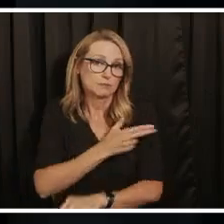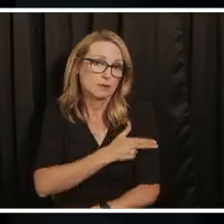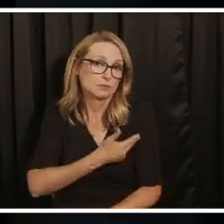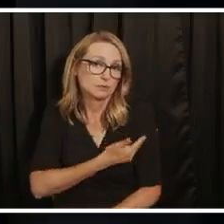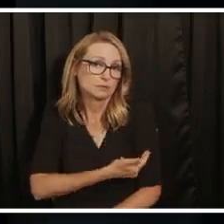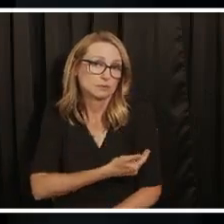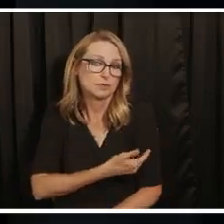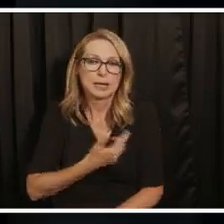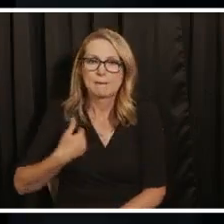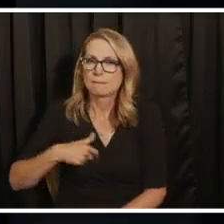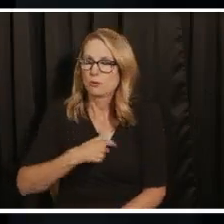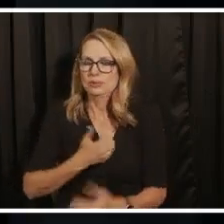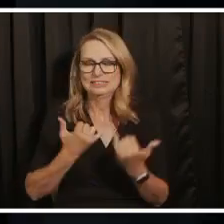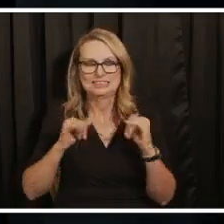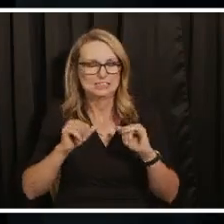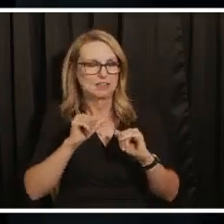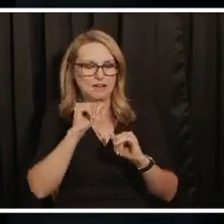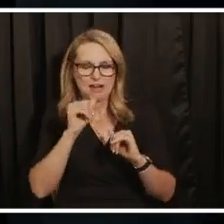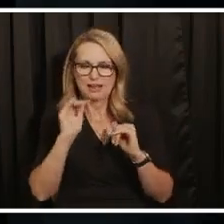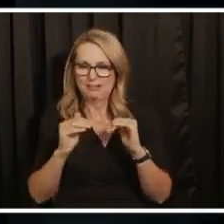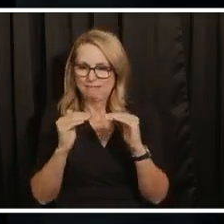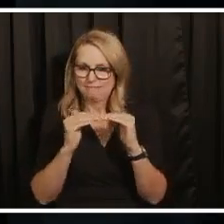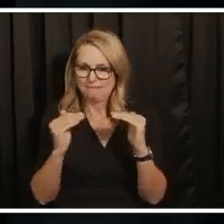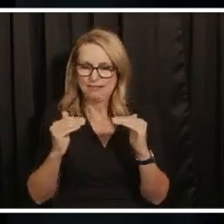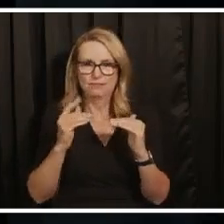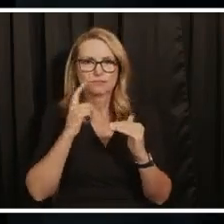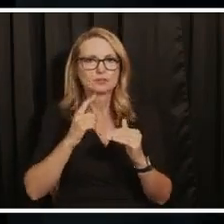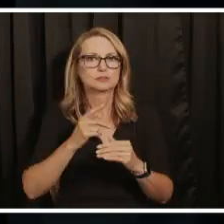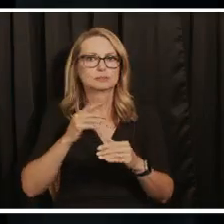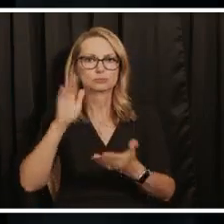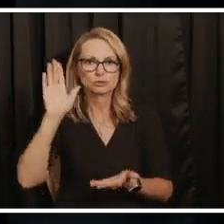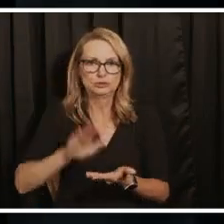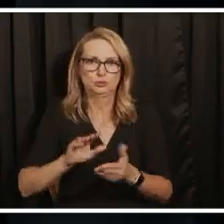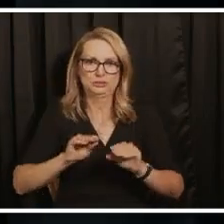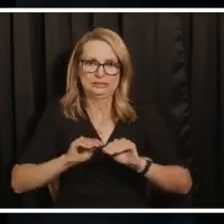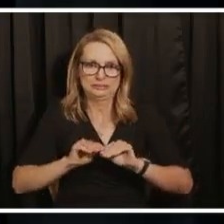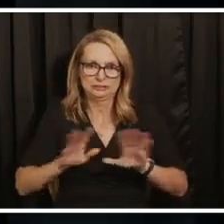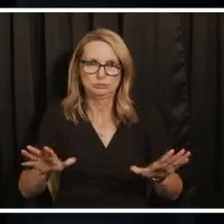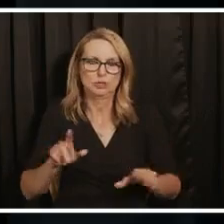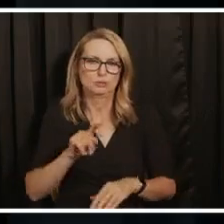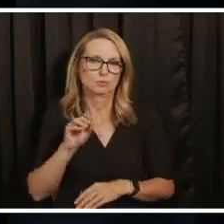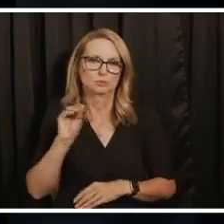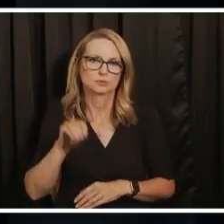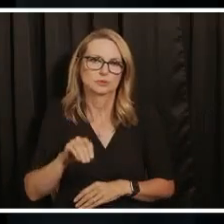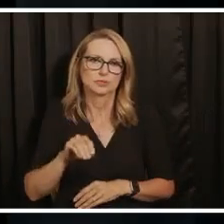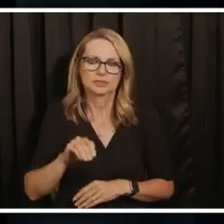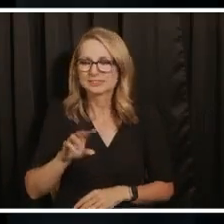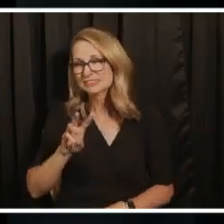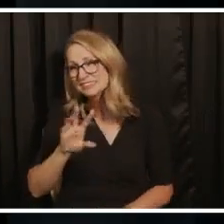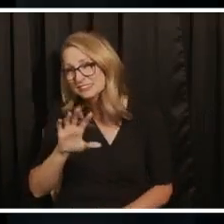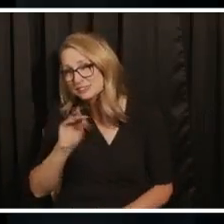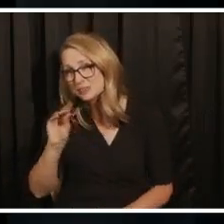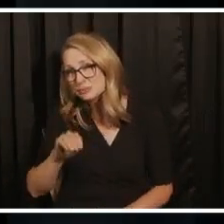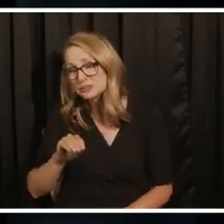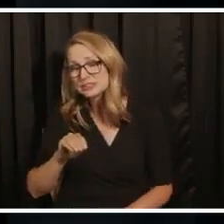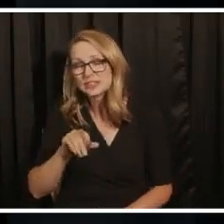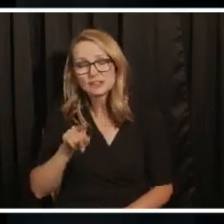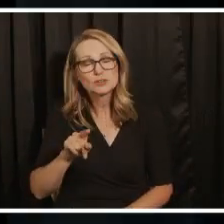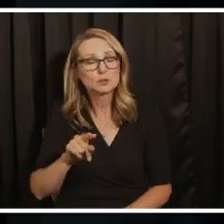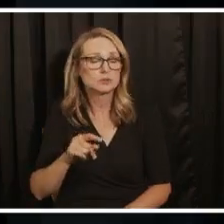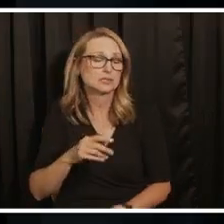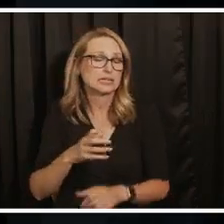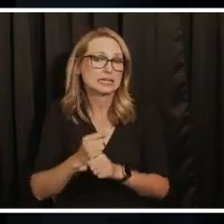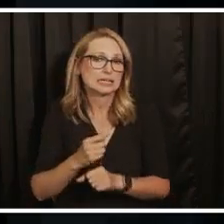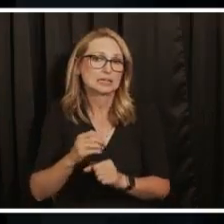yet reached the level to contain the population level spread of the virus, with 65% of eligible Coloradans